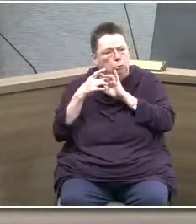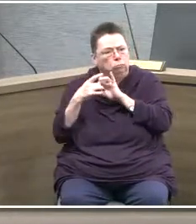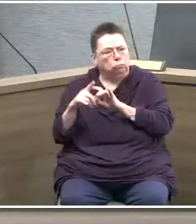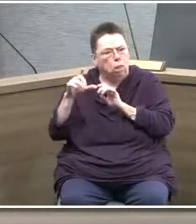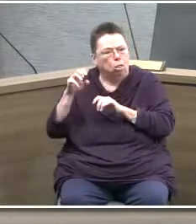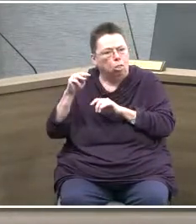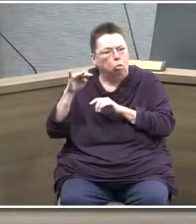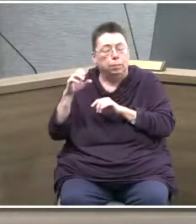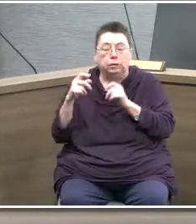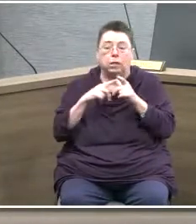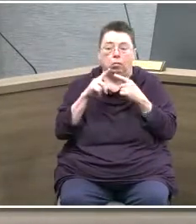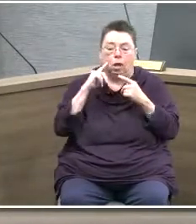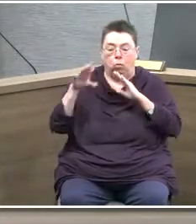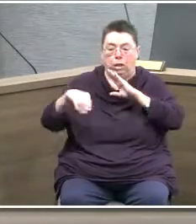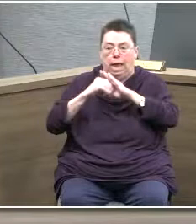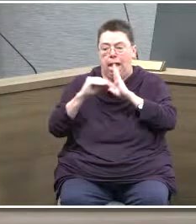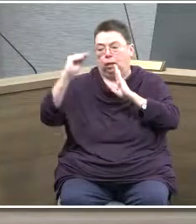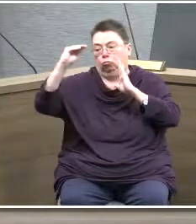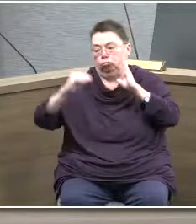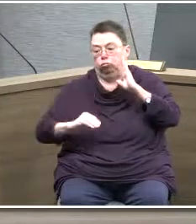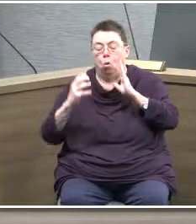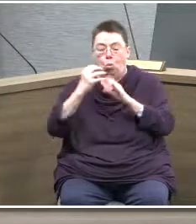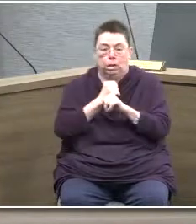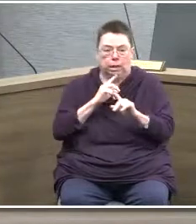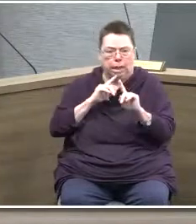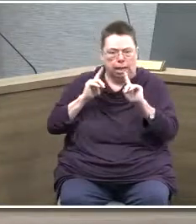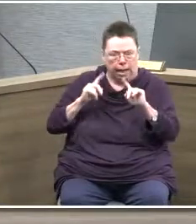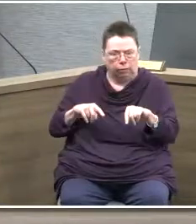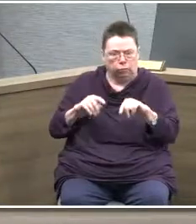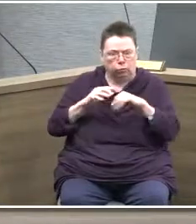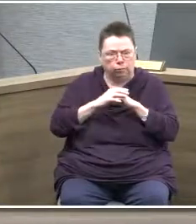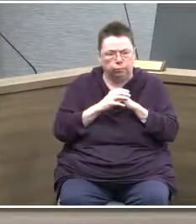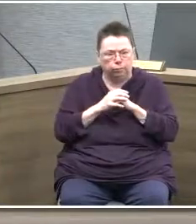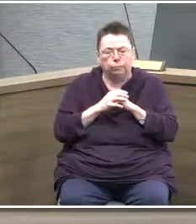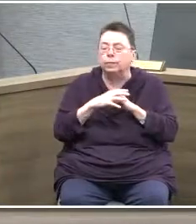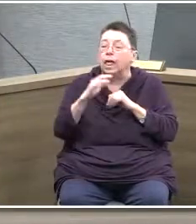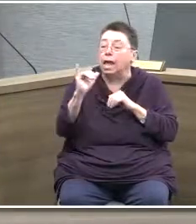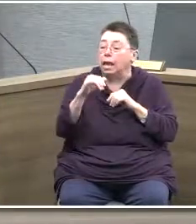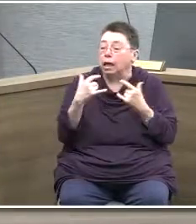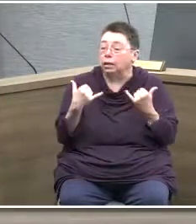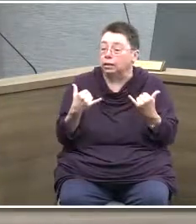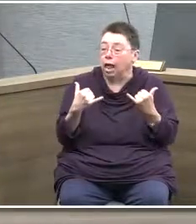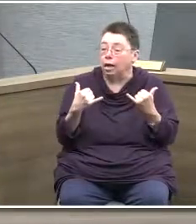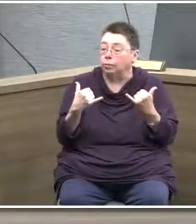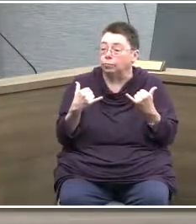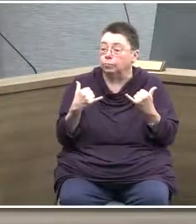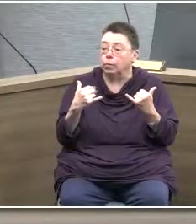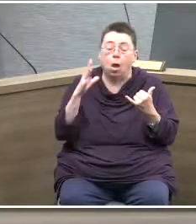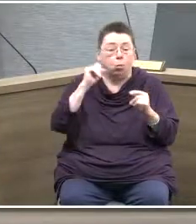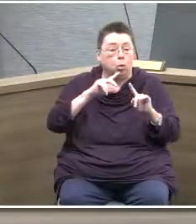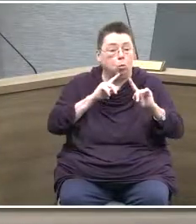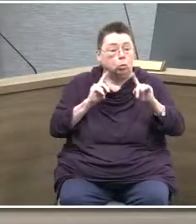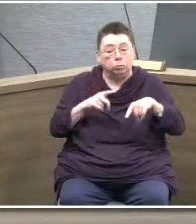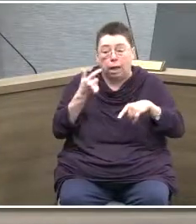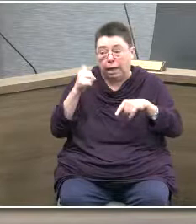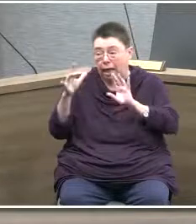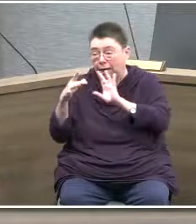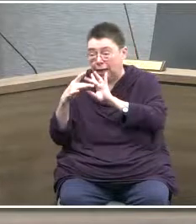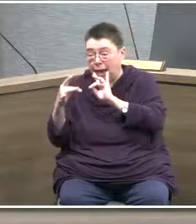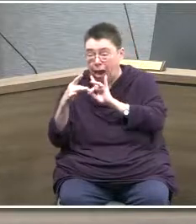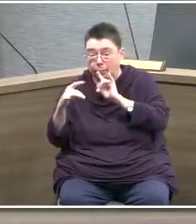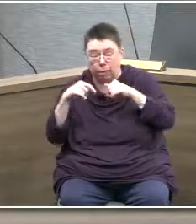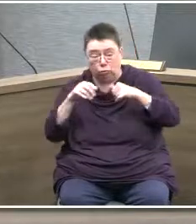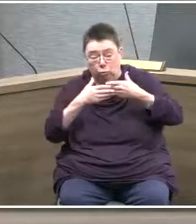added to the comment grid and will receive a response. In addition, as we did today, we will respond to any comments that we receive